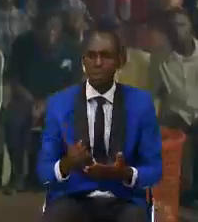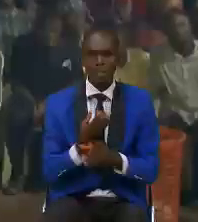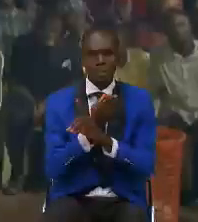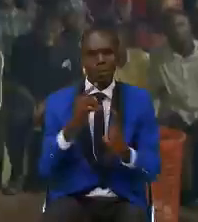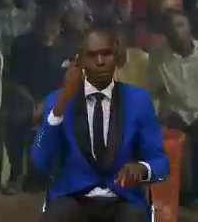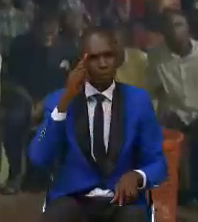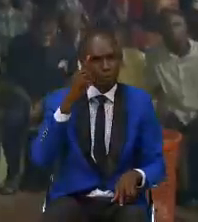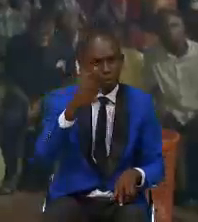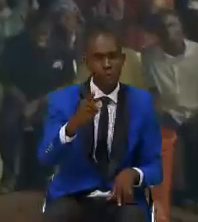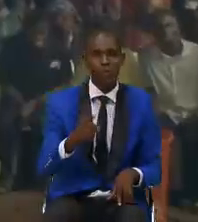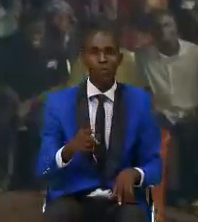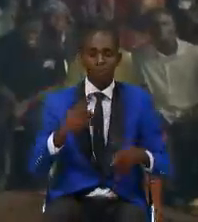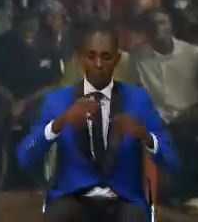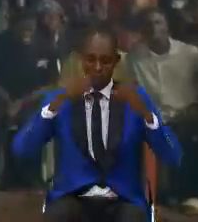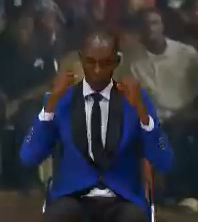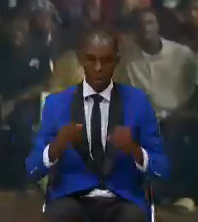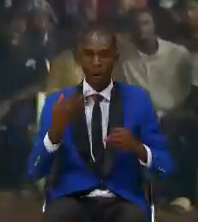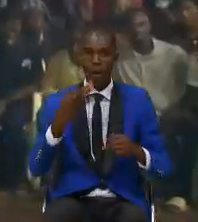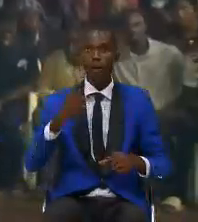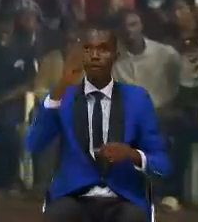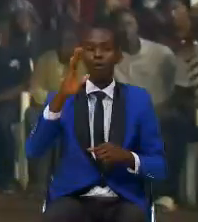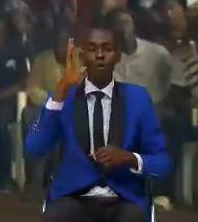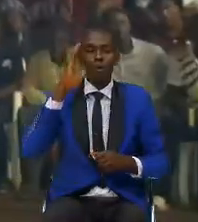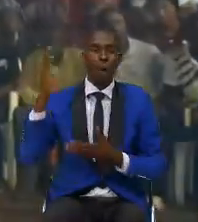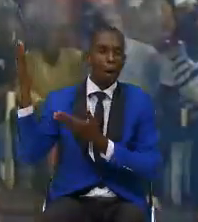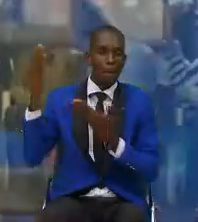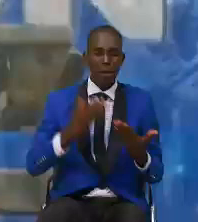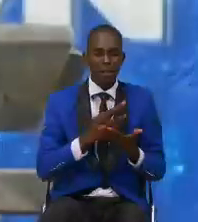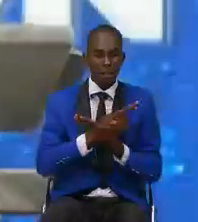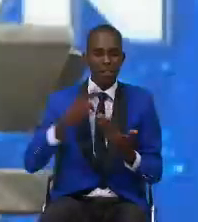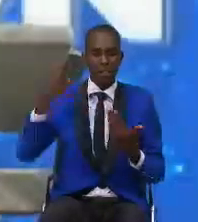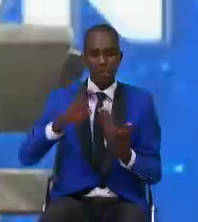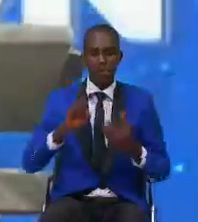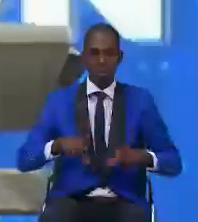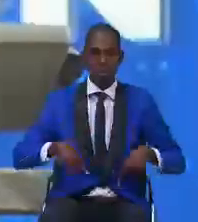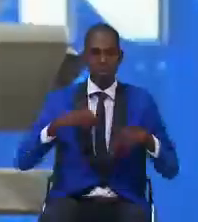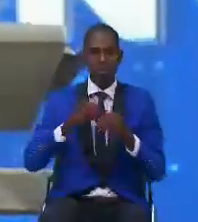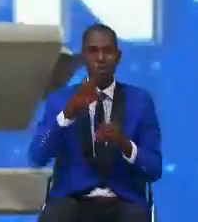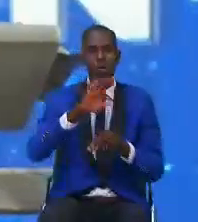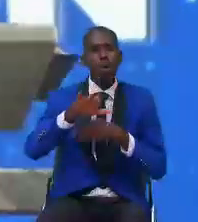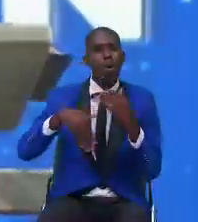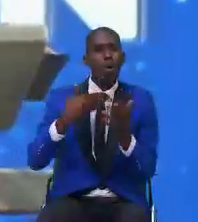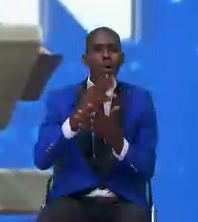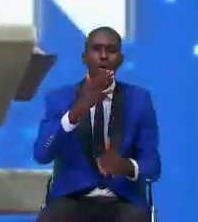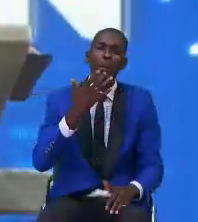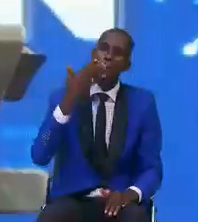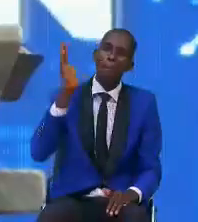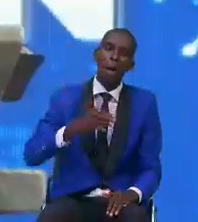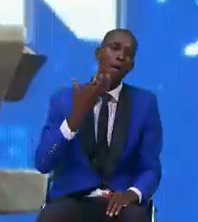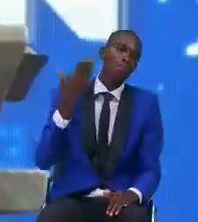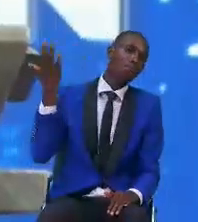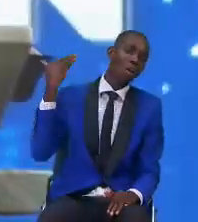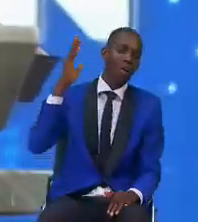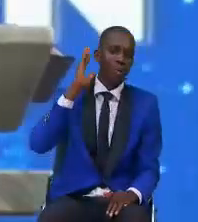you. Deliverance will come to you. The power of God to live a righteous life will come to you. All